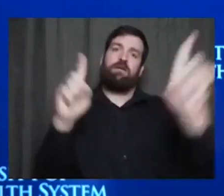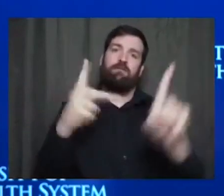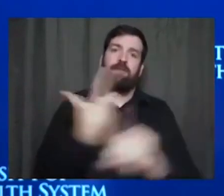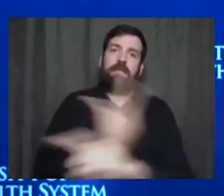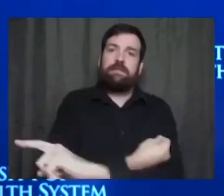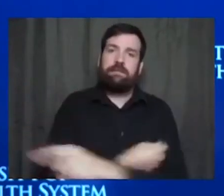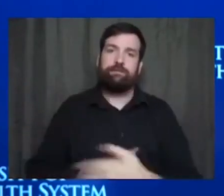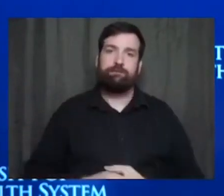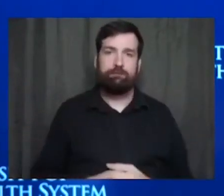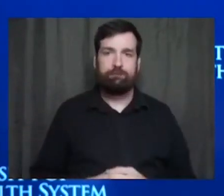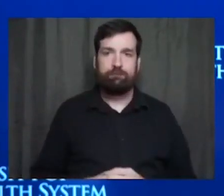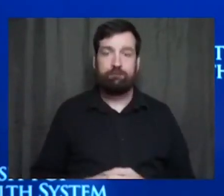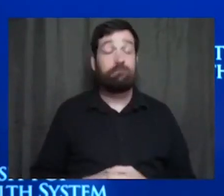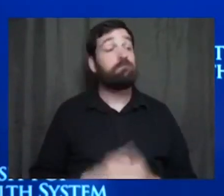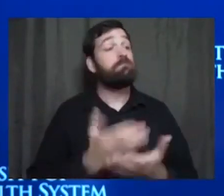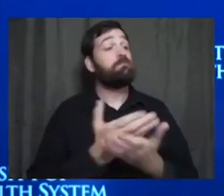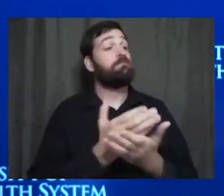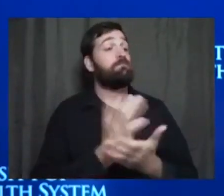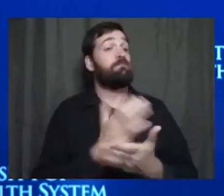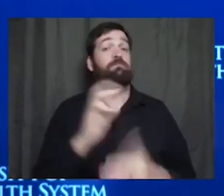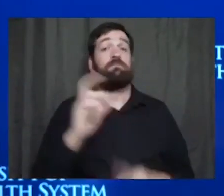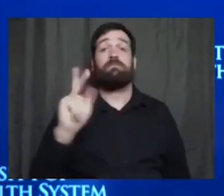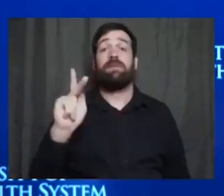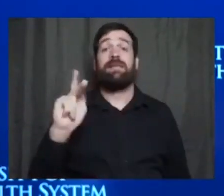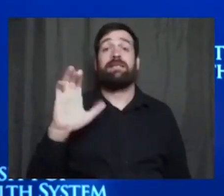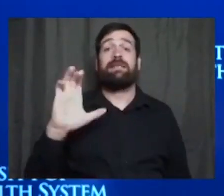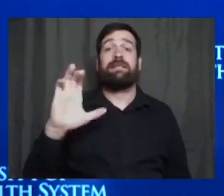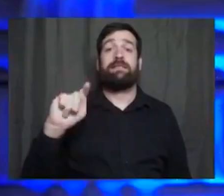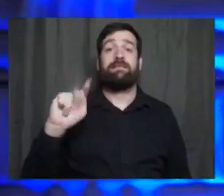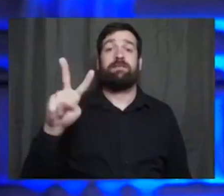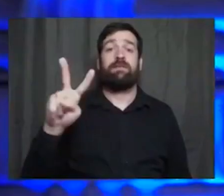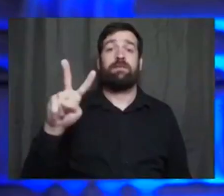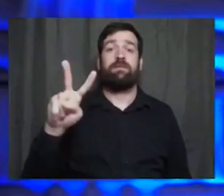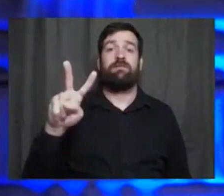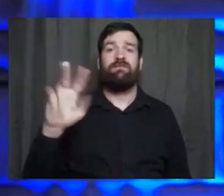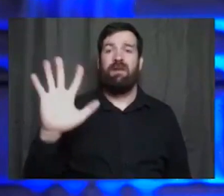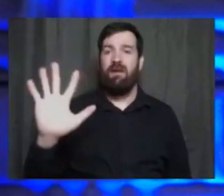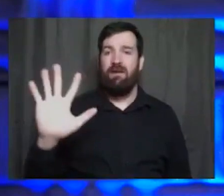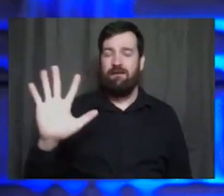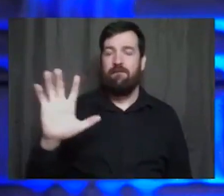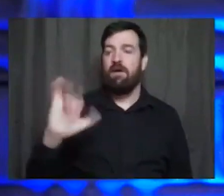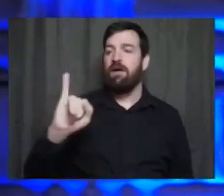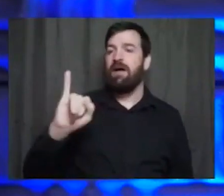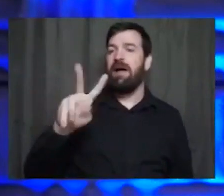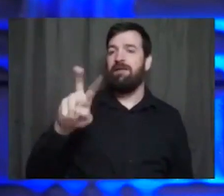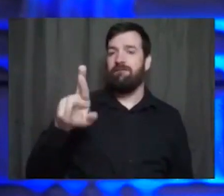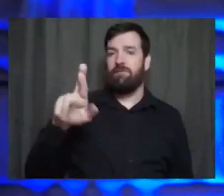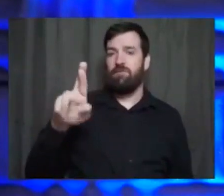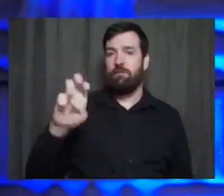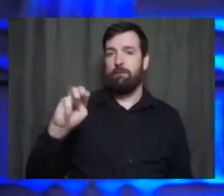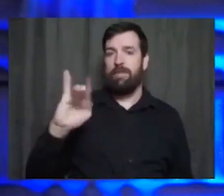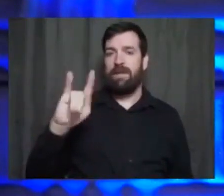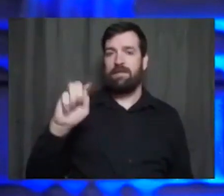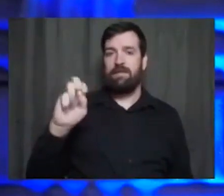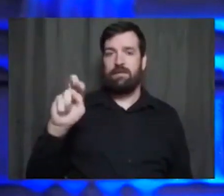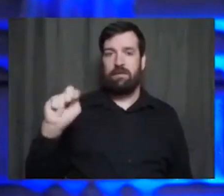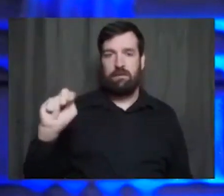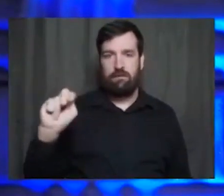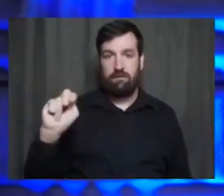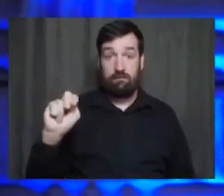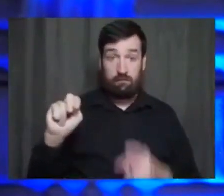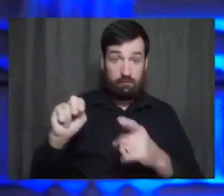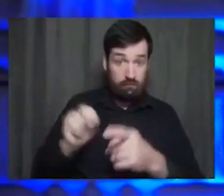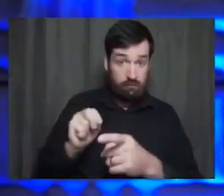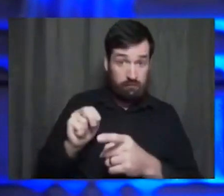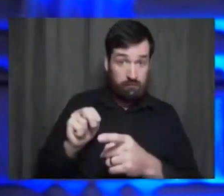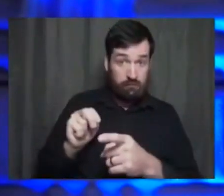All right, and KCTV5 has a question about ivermectin. It's kind of out there again. Do we, or do you, rather, doctor,